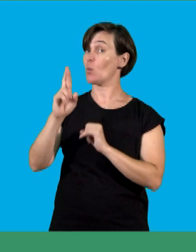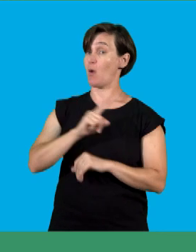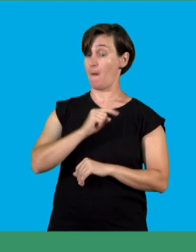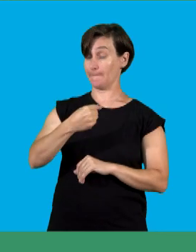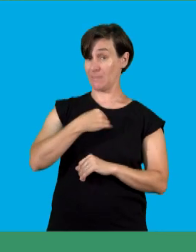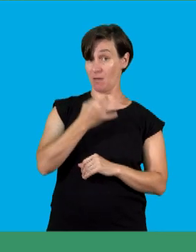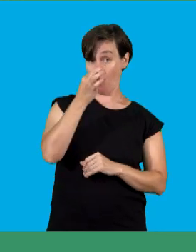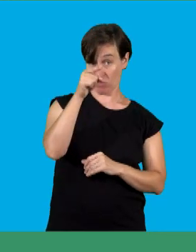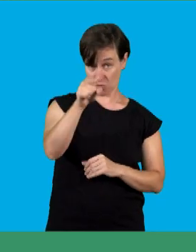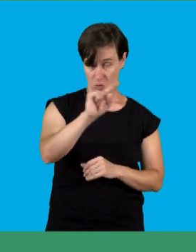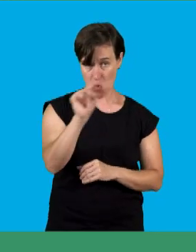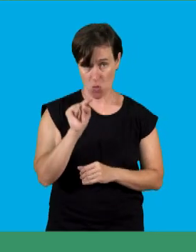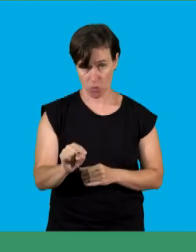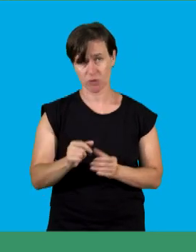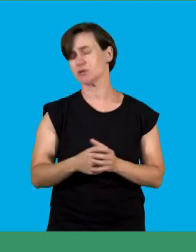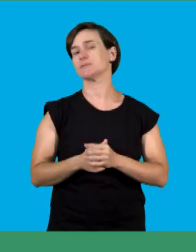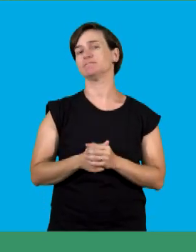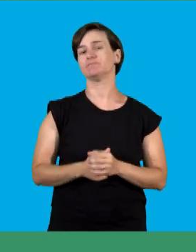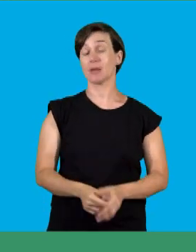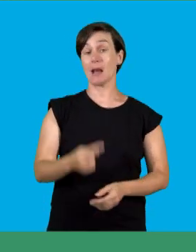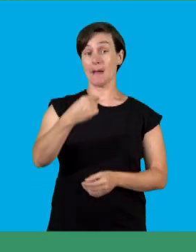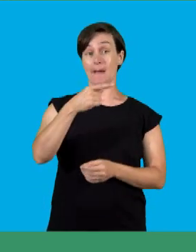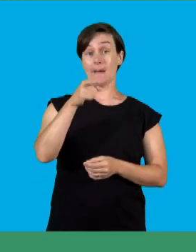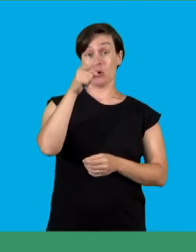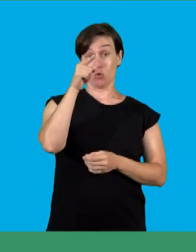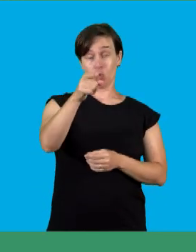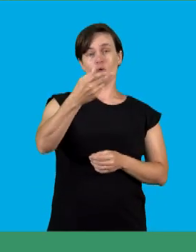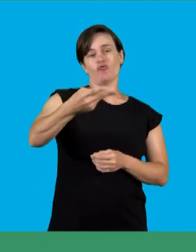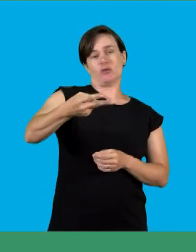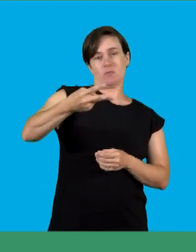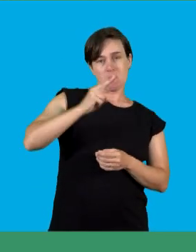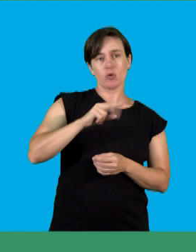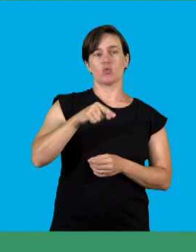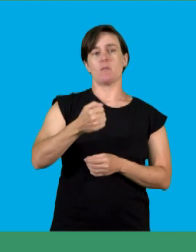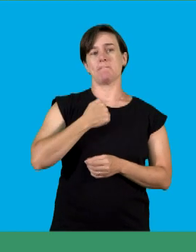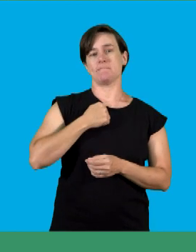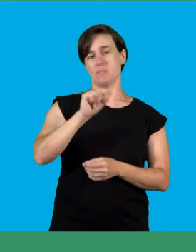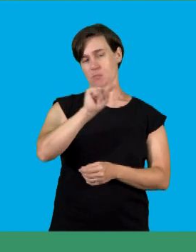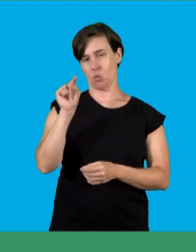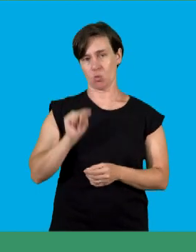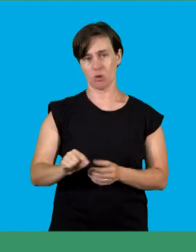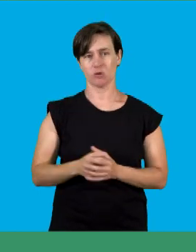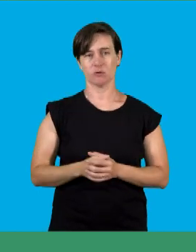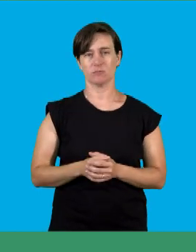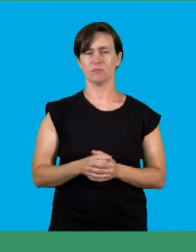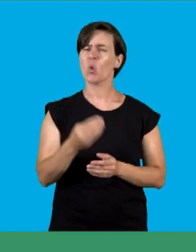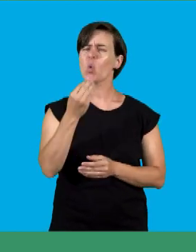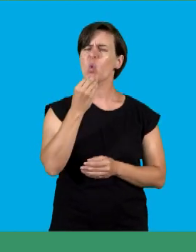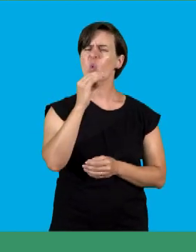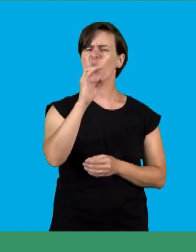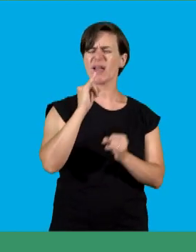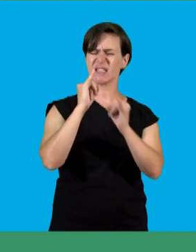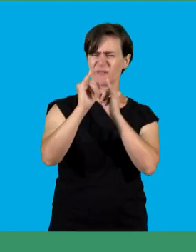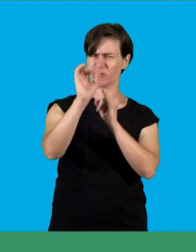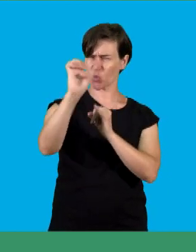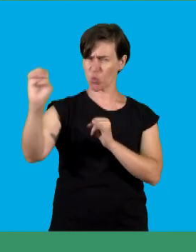asking questions, and the interviewee responds to the questions. Who is the interviewee?